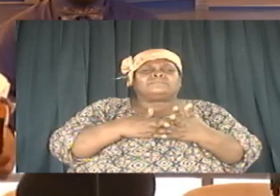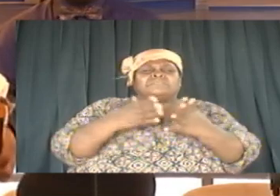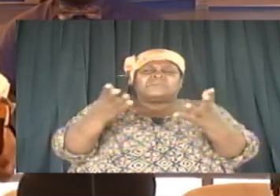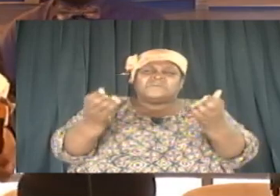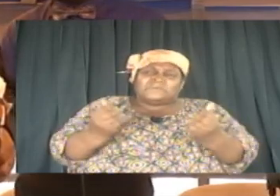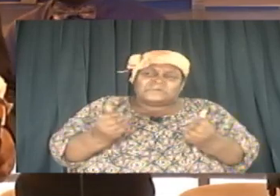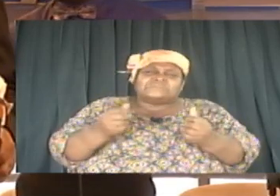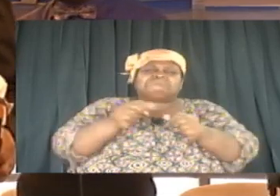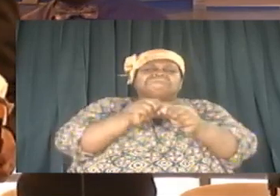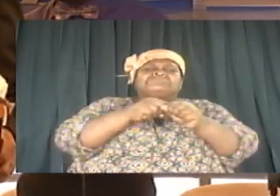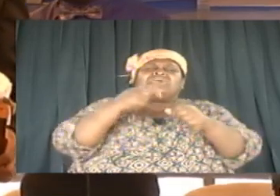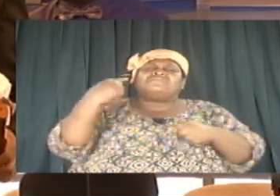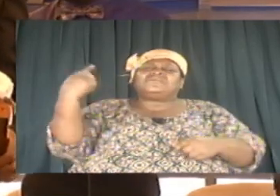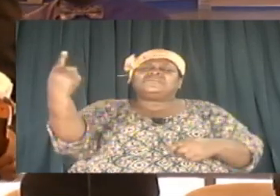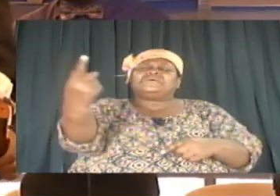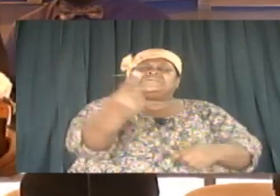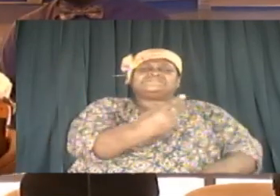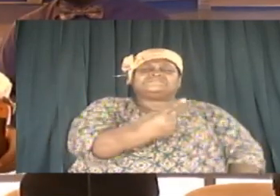Everybody,